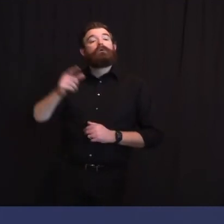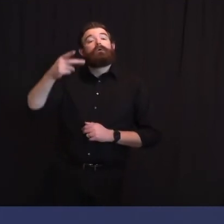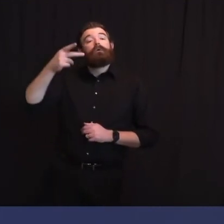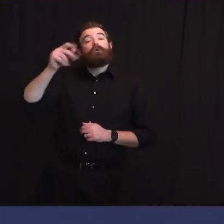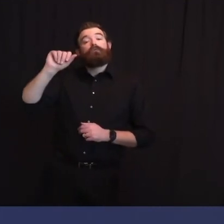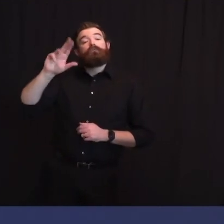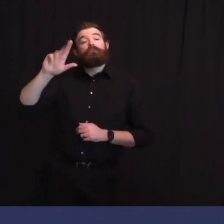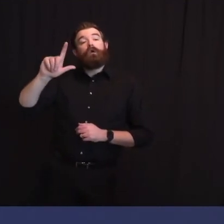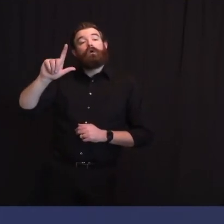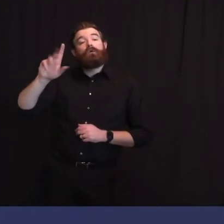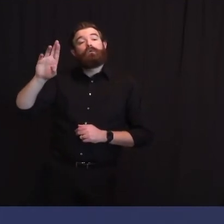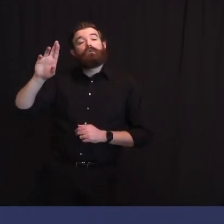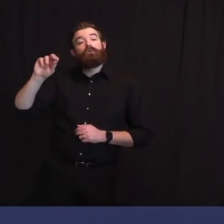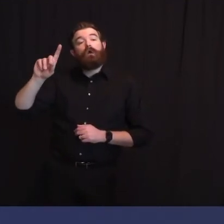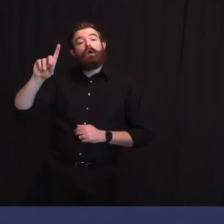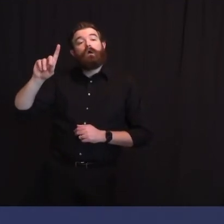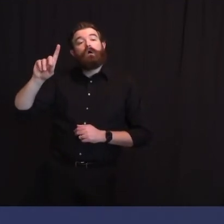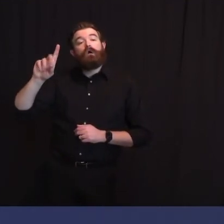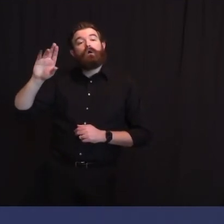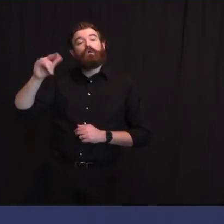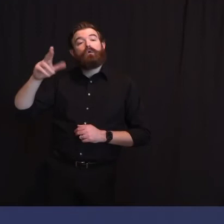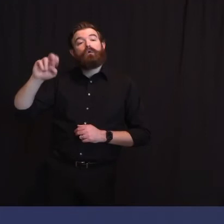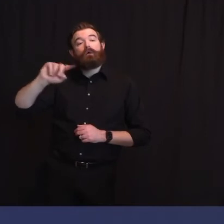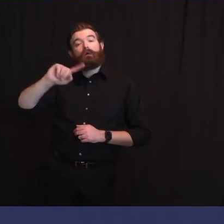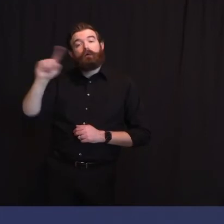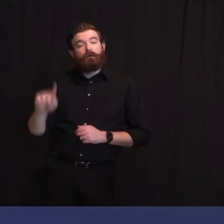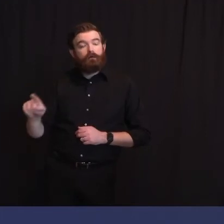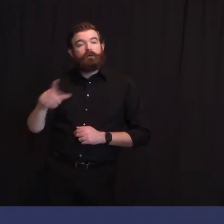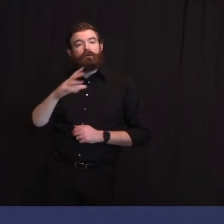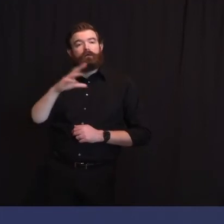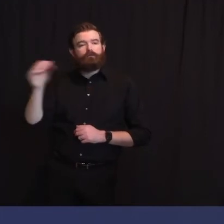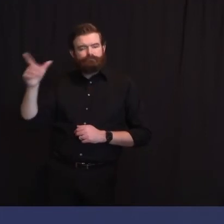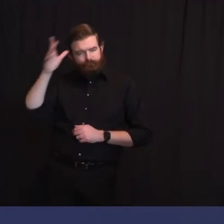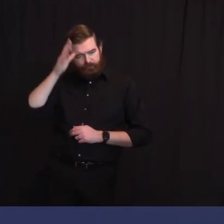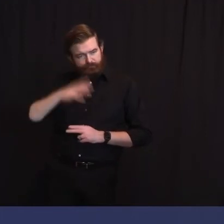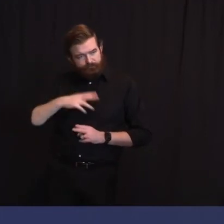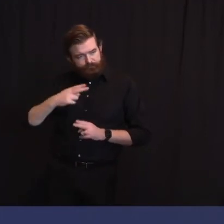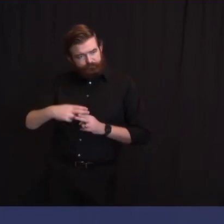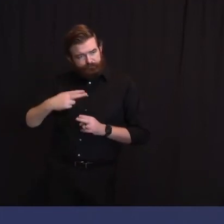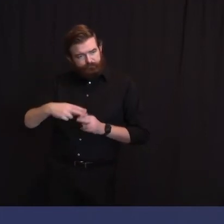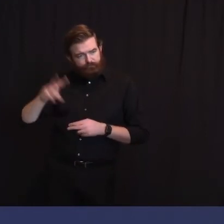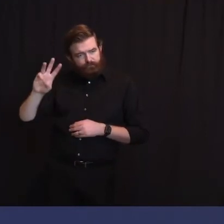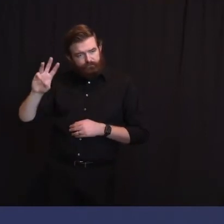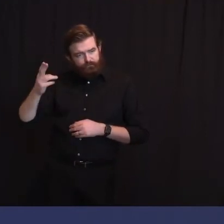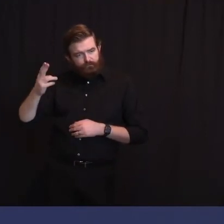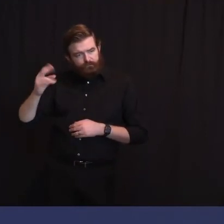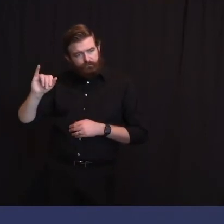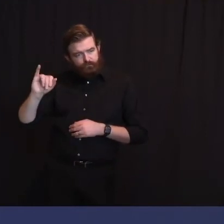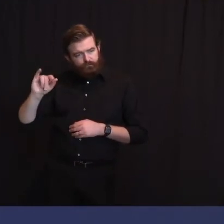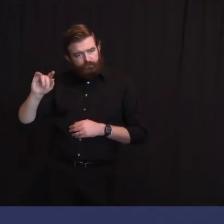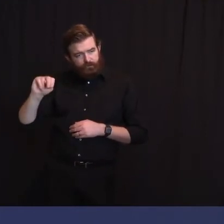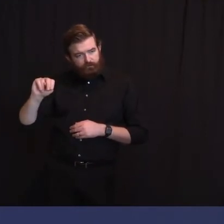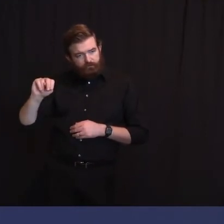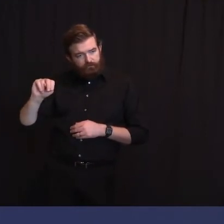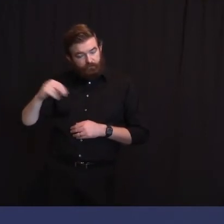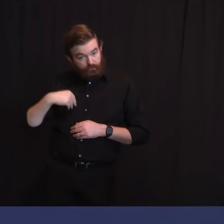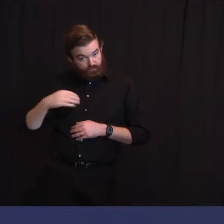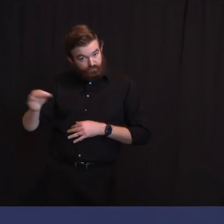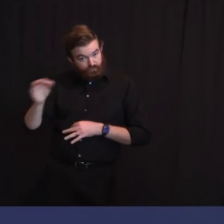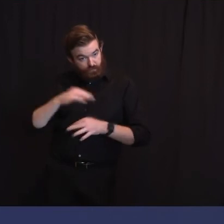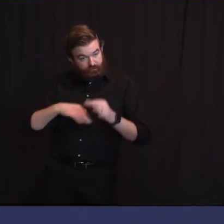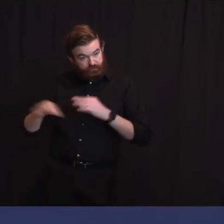place? And then these last ones are political. So Assemblyman Gordon Johnson and Assemblywoman Valerie